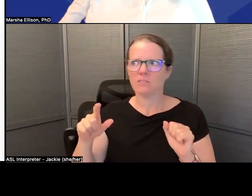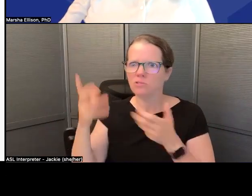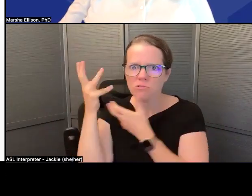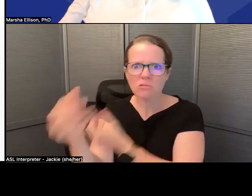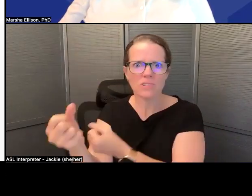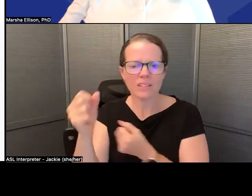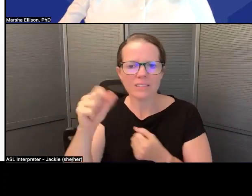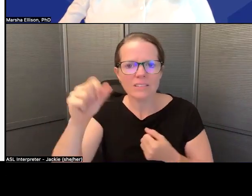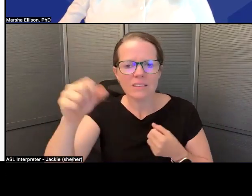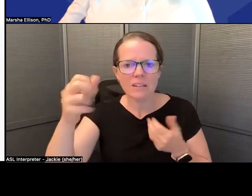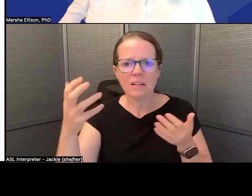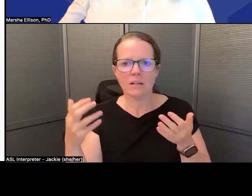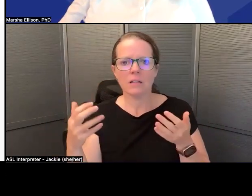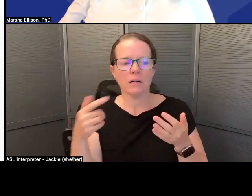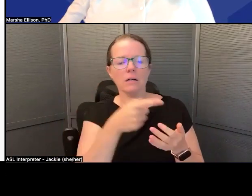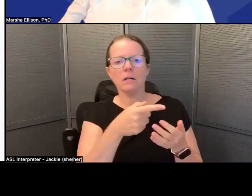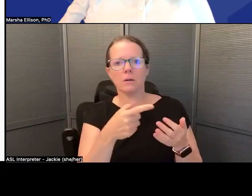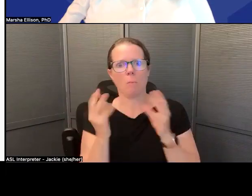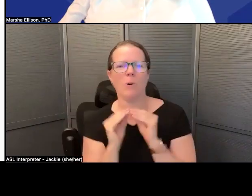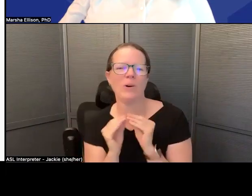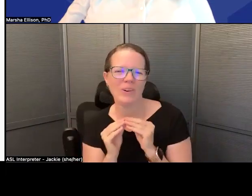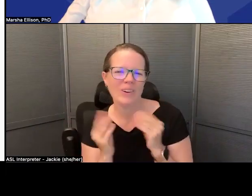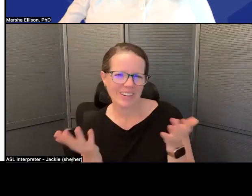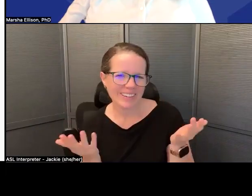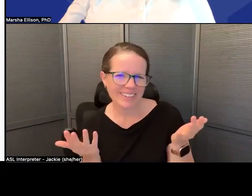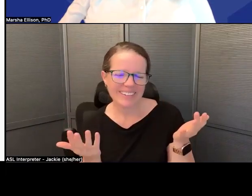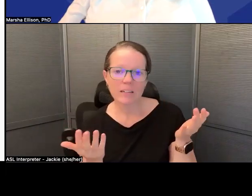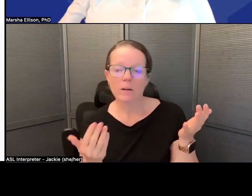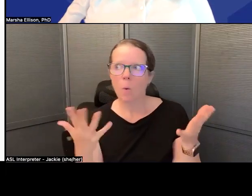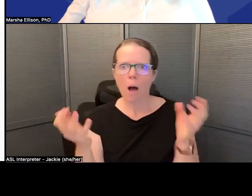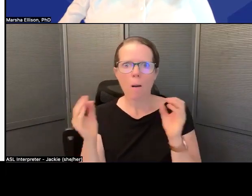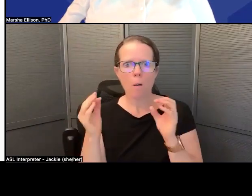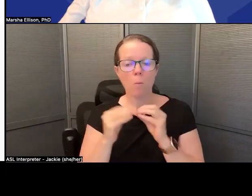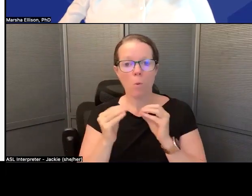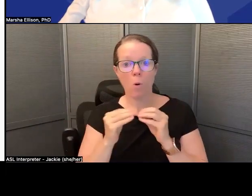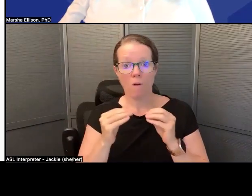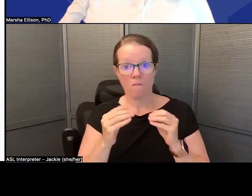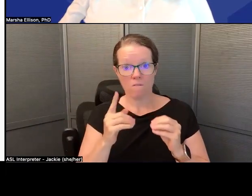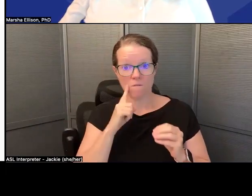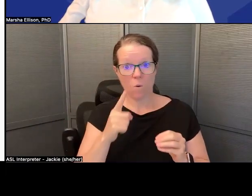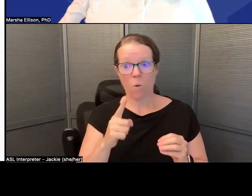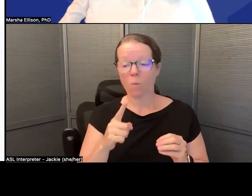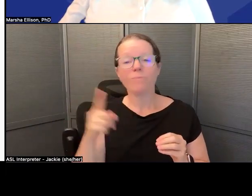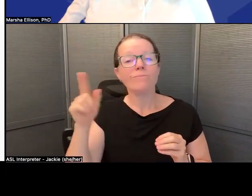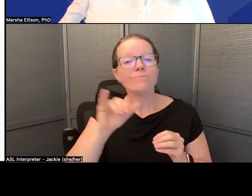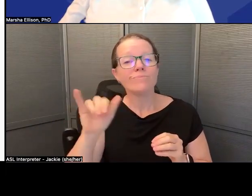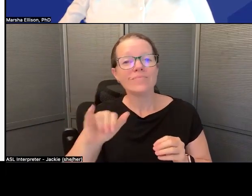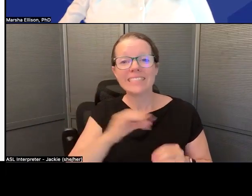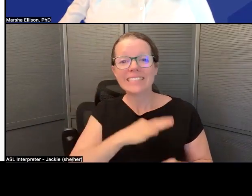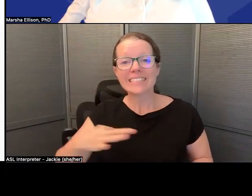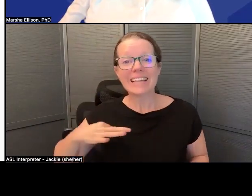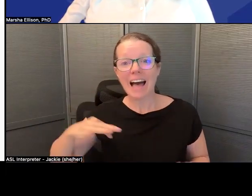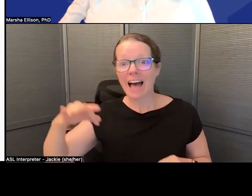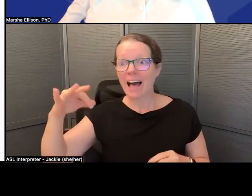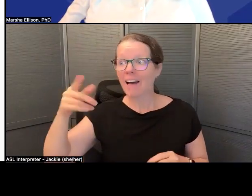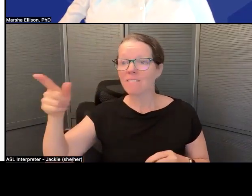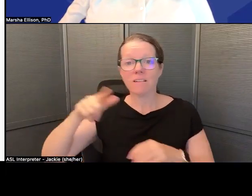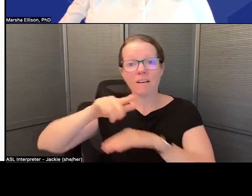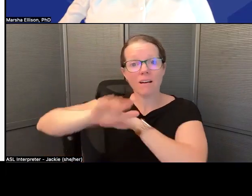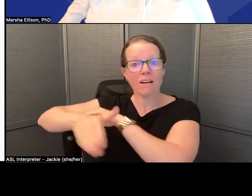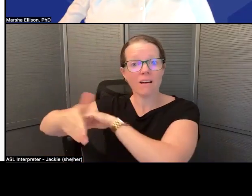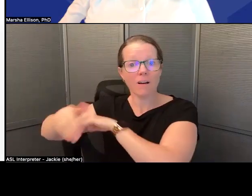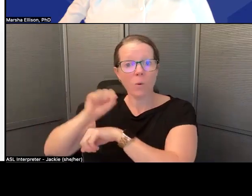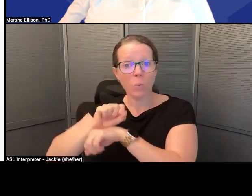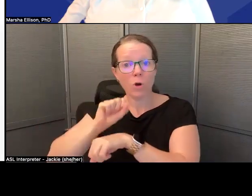more accessible to them for staff that were arriving in the middle of the night or via public transportation. Next